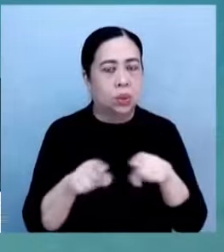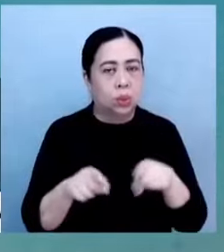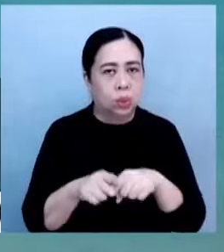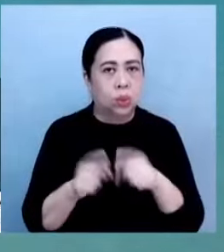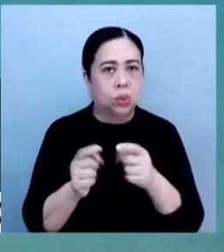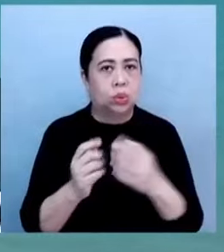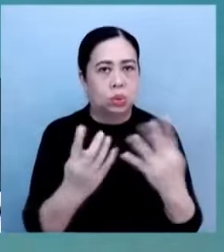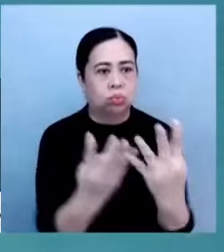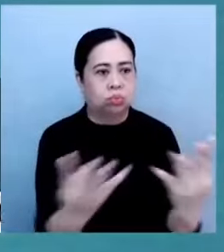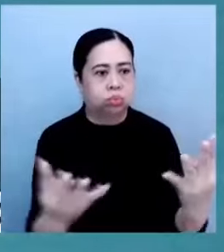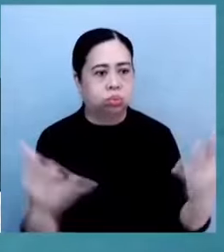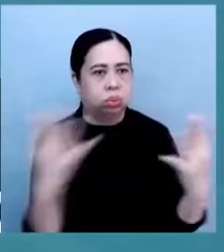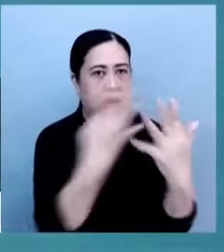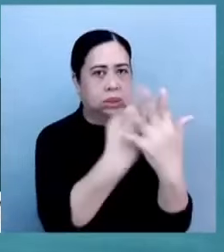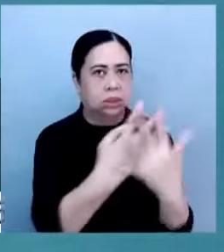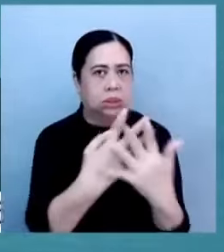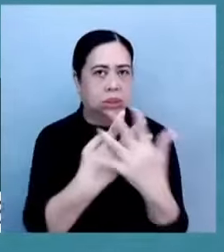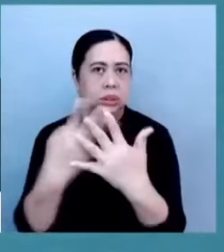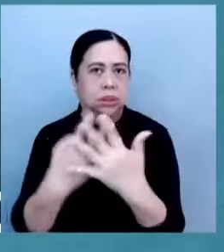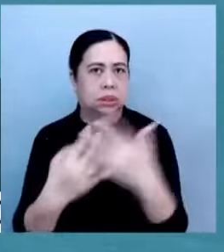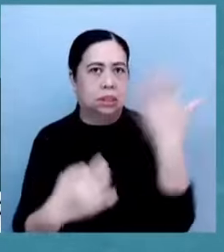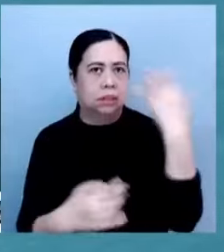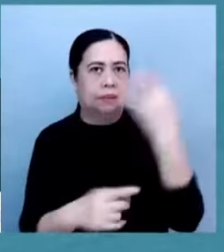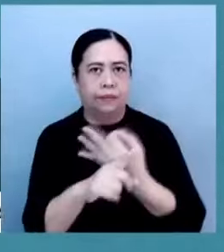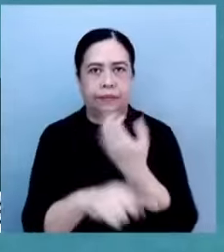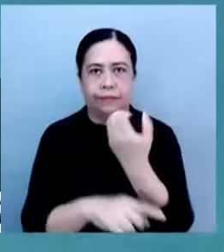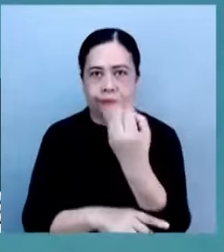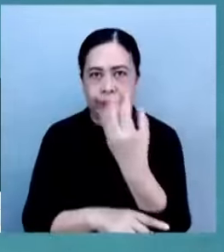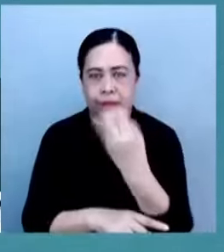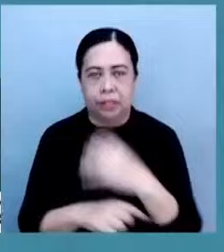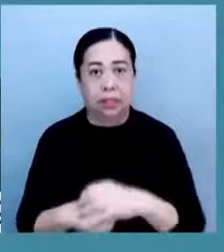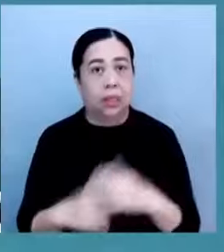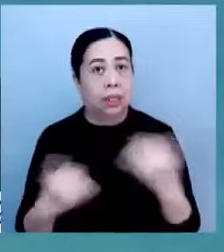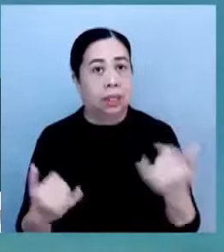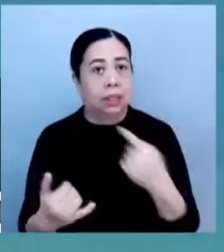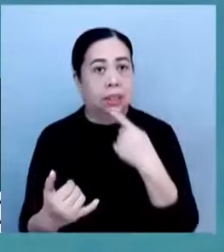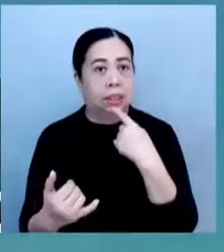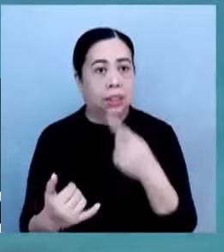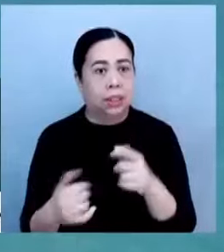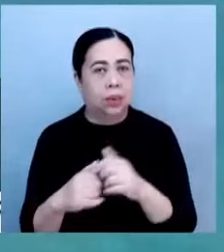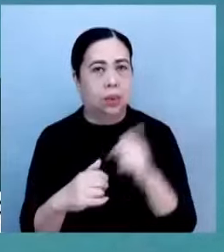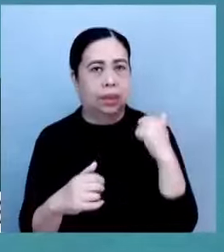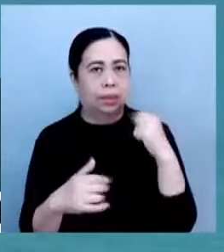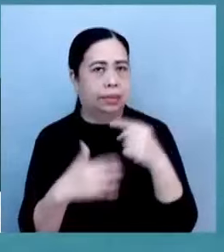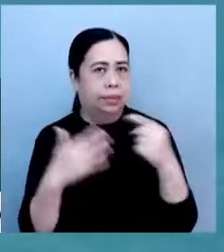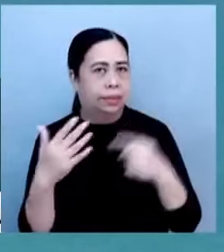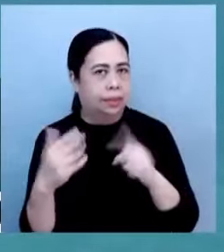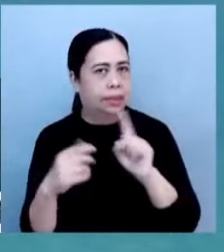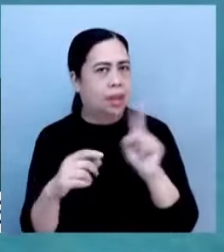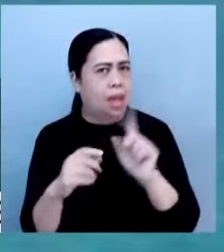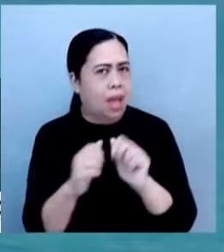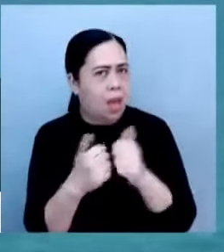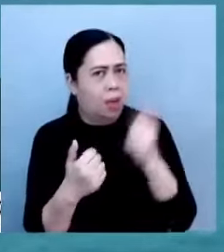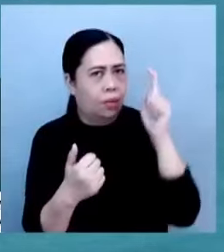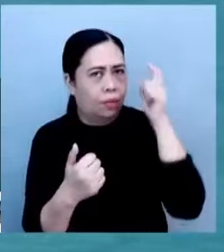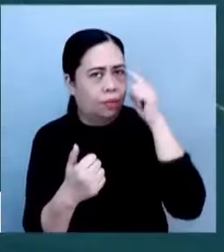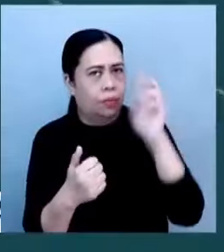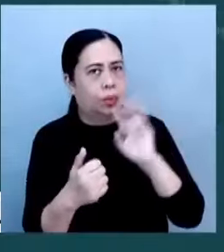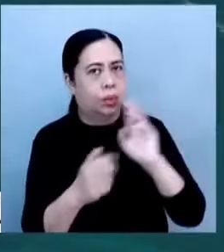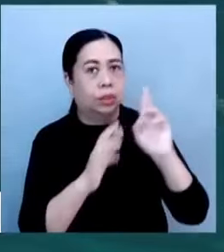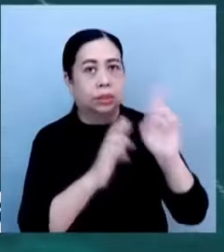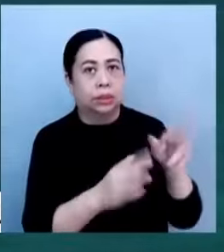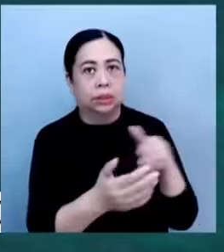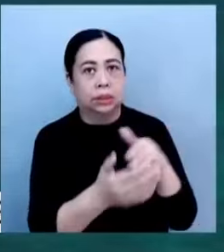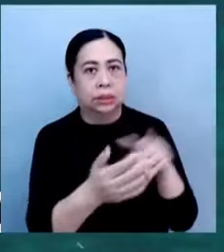barriers around the area last February 15. For now, Tariela declined to disclose details as to how the government will respond against the